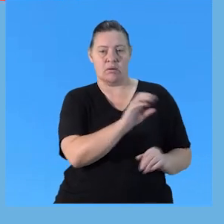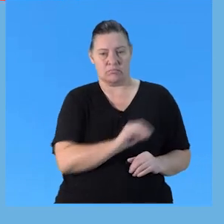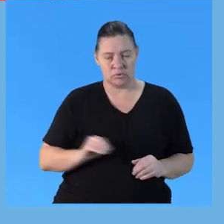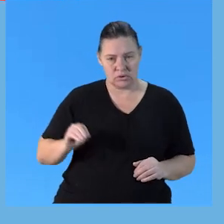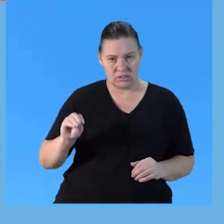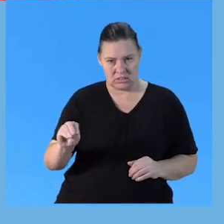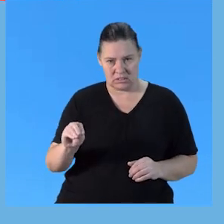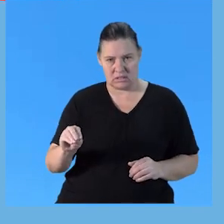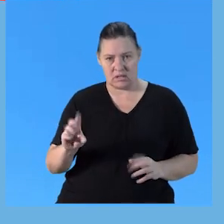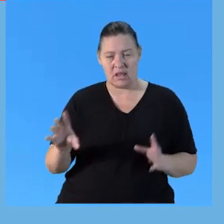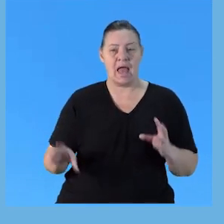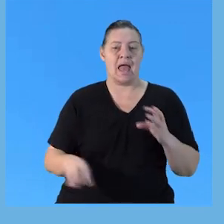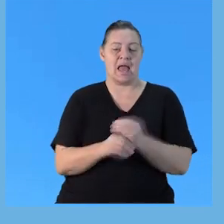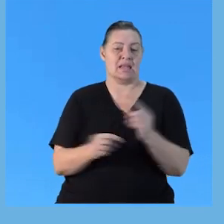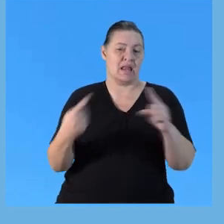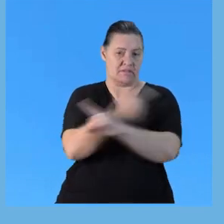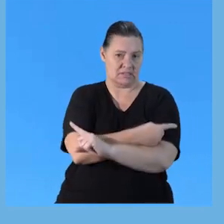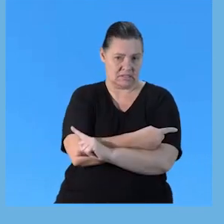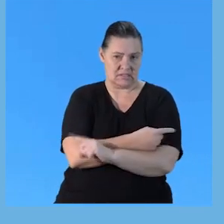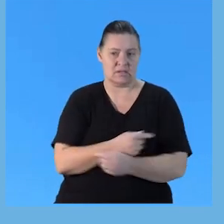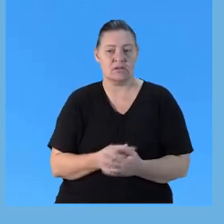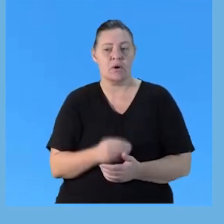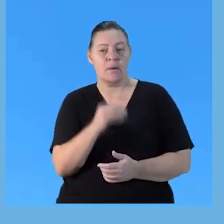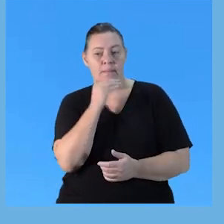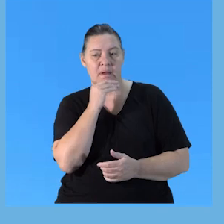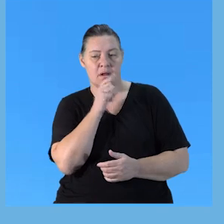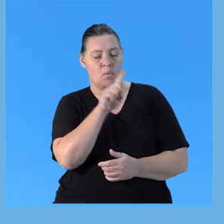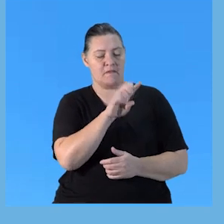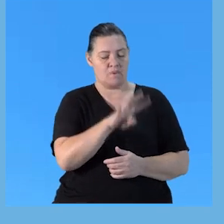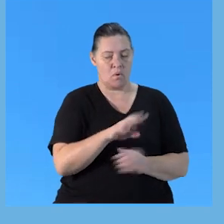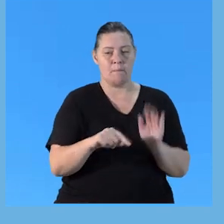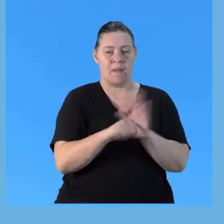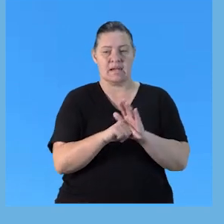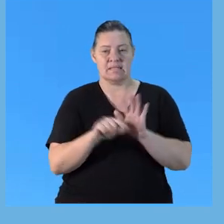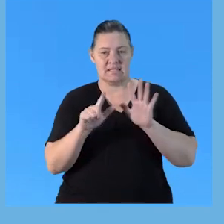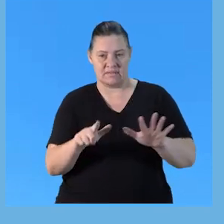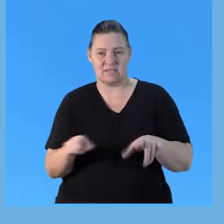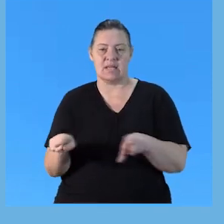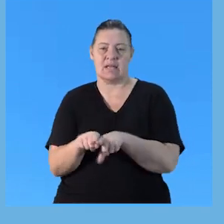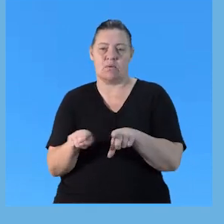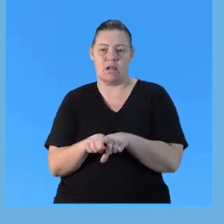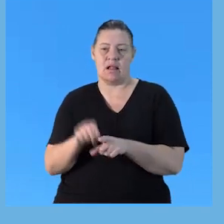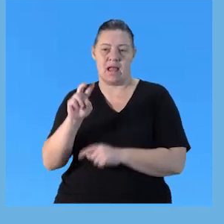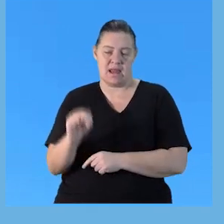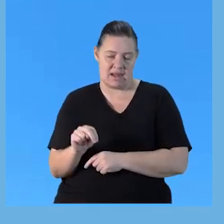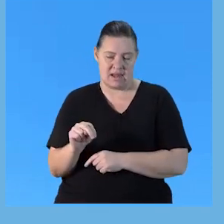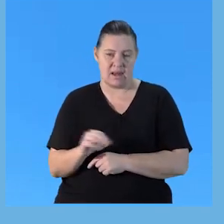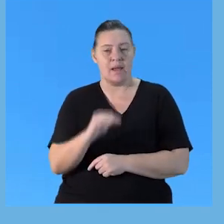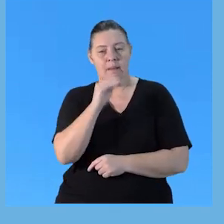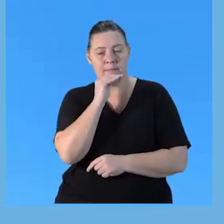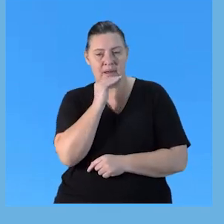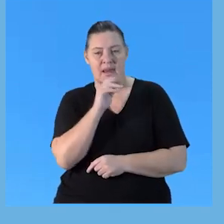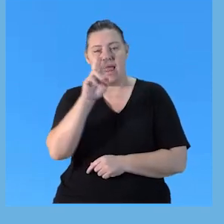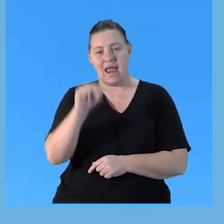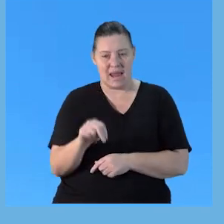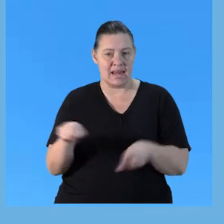within that particular metal. So now our next question wants us to complete a table, and in this table we're going to complete it by drawing